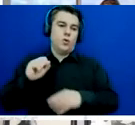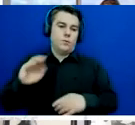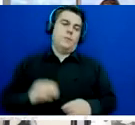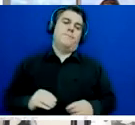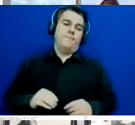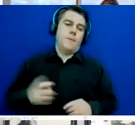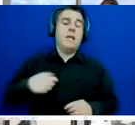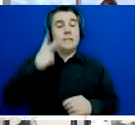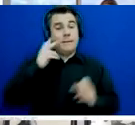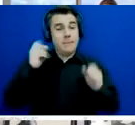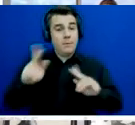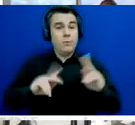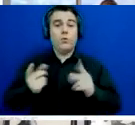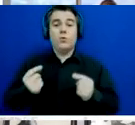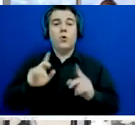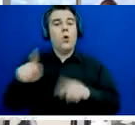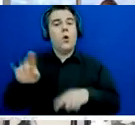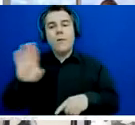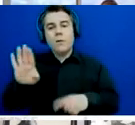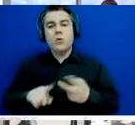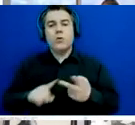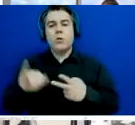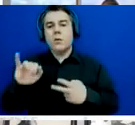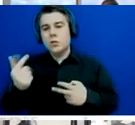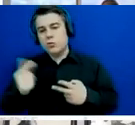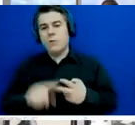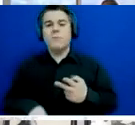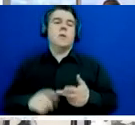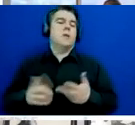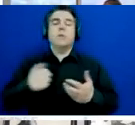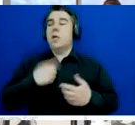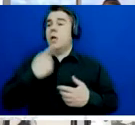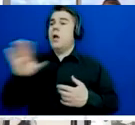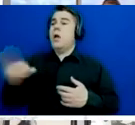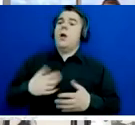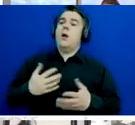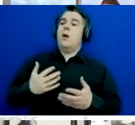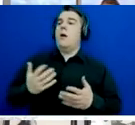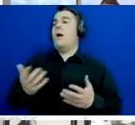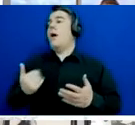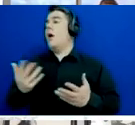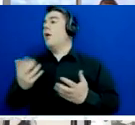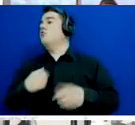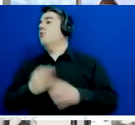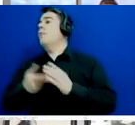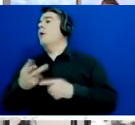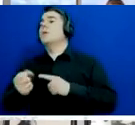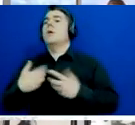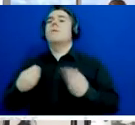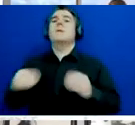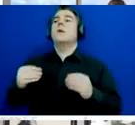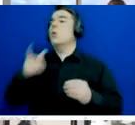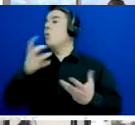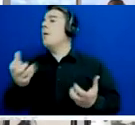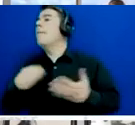people do is go on Facebook or Instagram and go, hey, I just joined Plexus and I have Plexus for sale. Who wants to buy some?